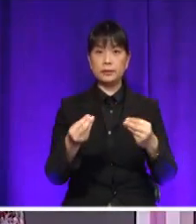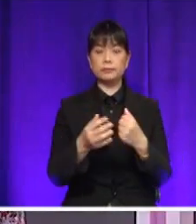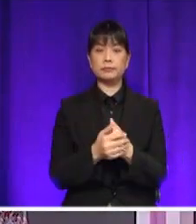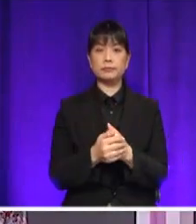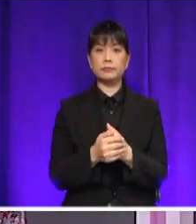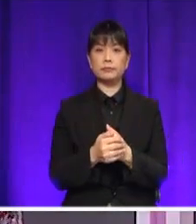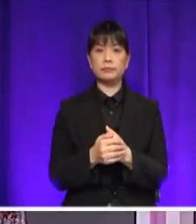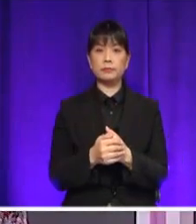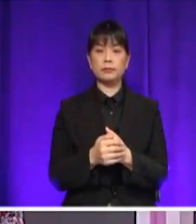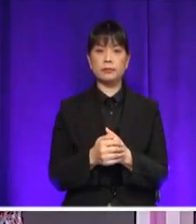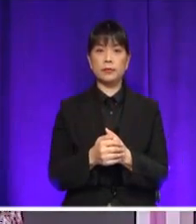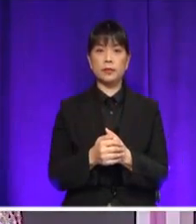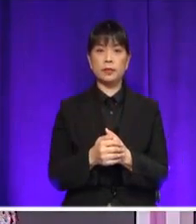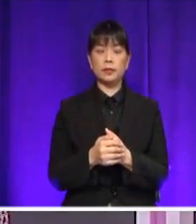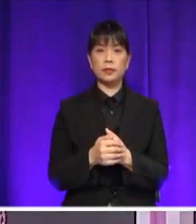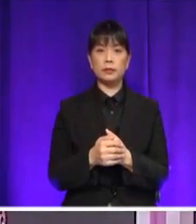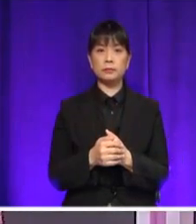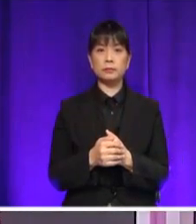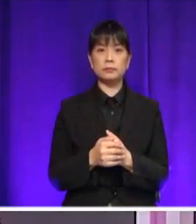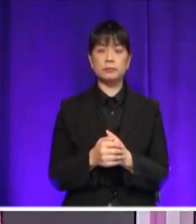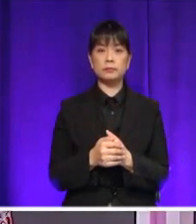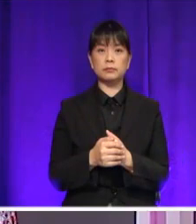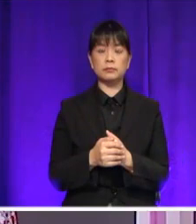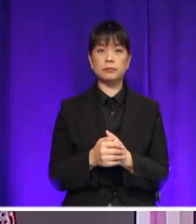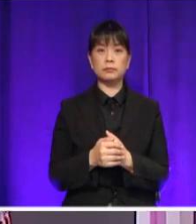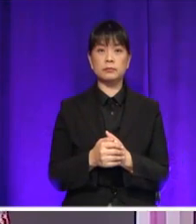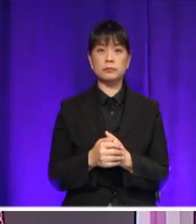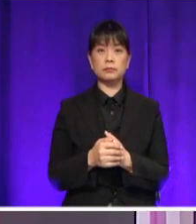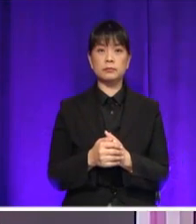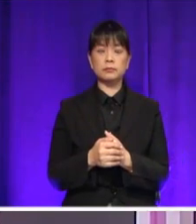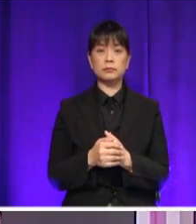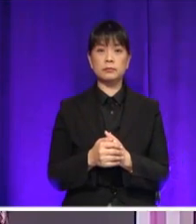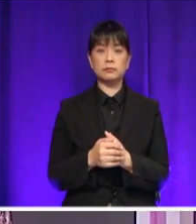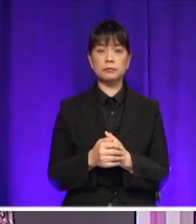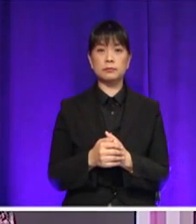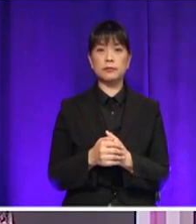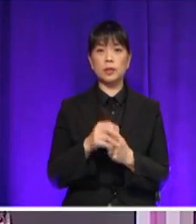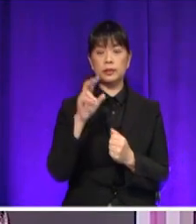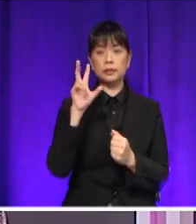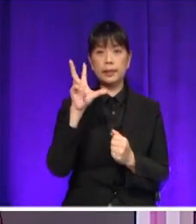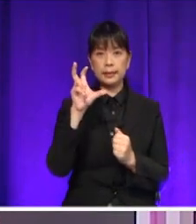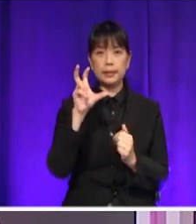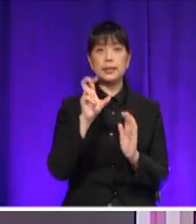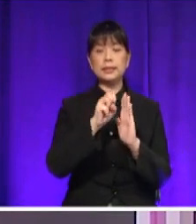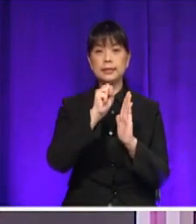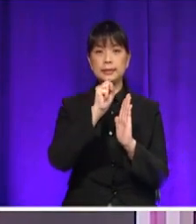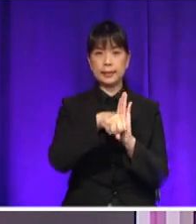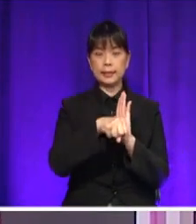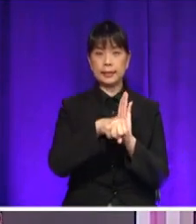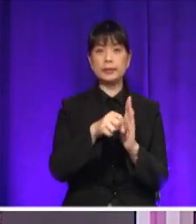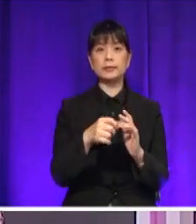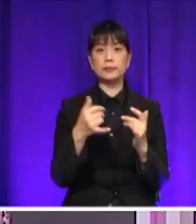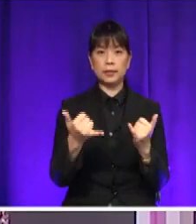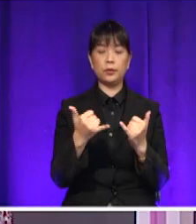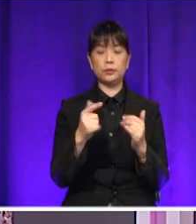minute whose idea is the best. But because there's 4 of us, I'll give you guys 1 minute and 30 seconds. Okay. Off you